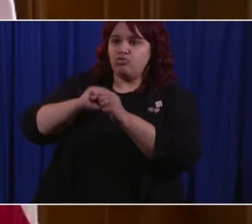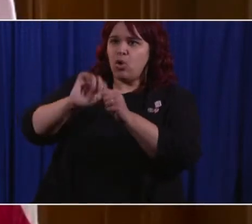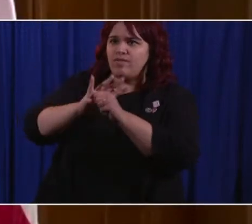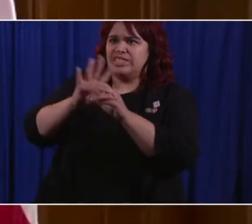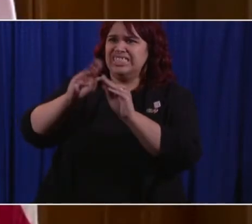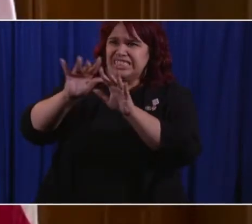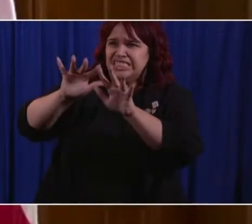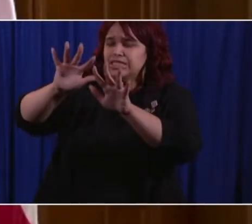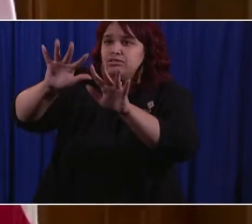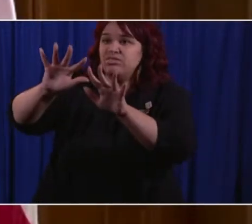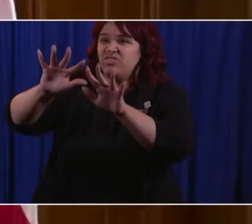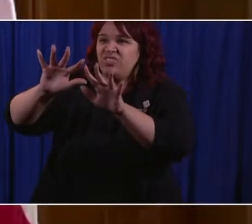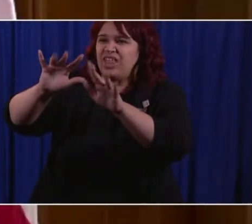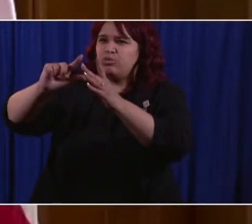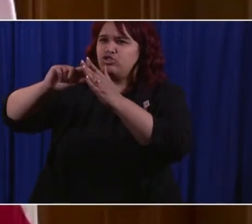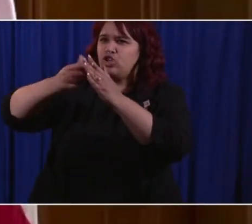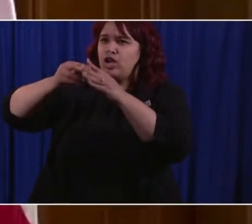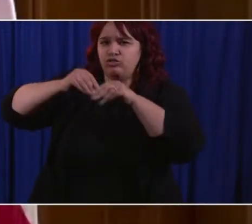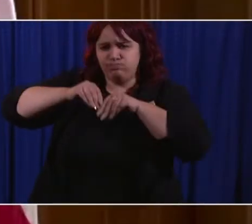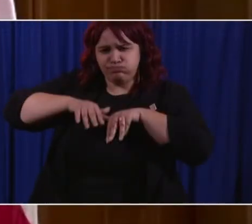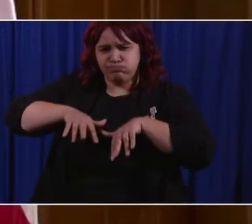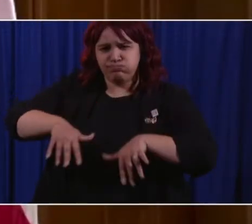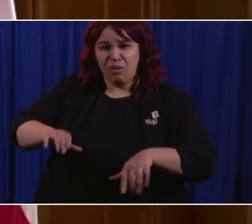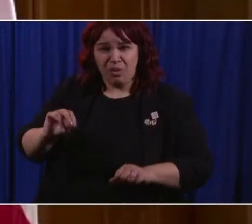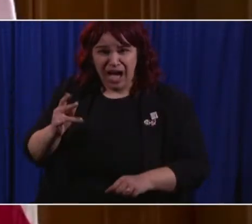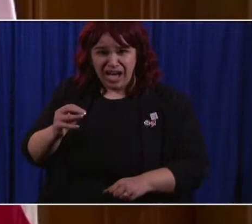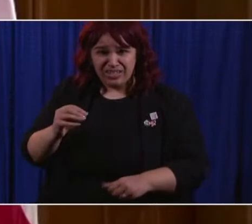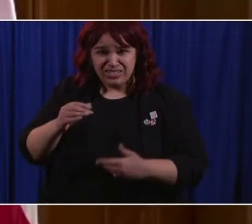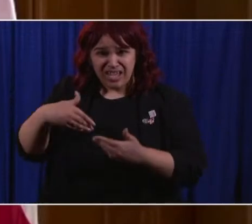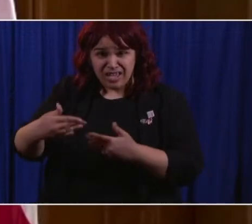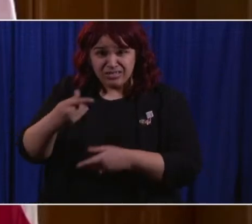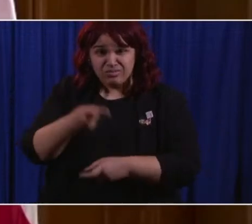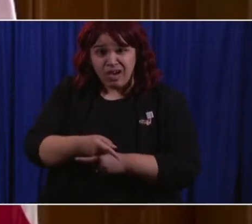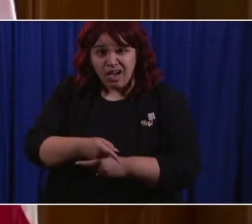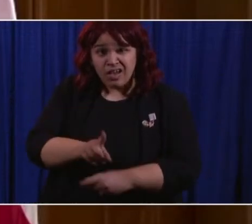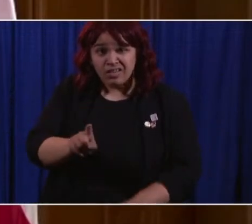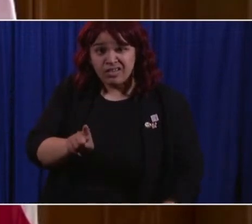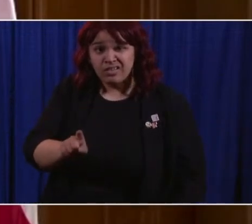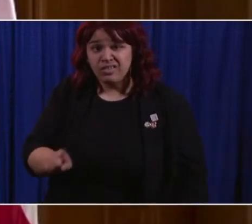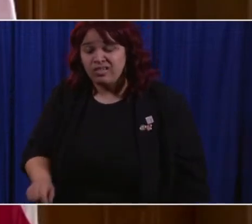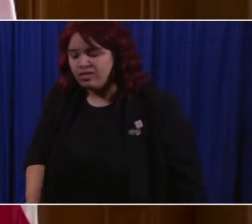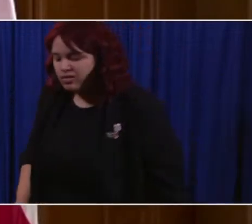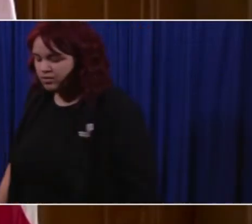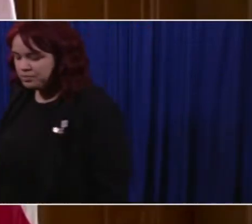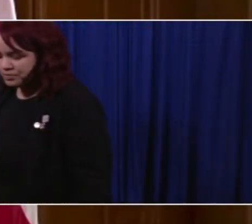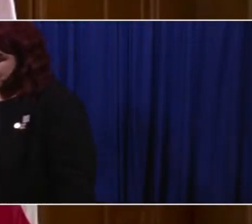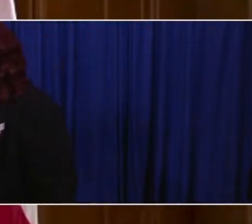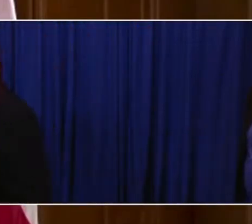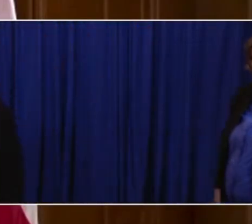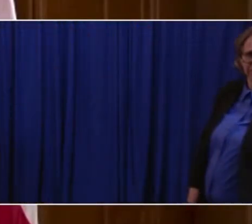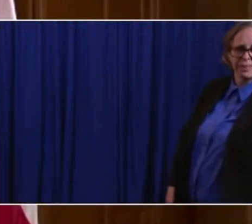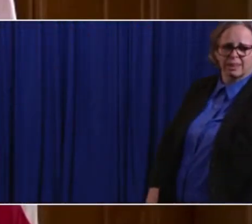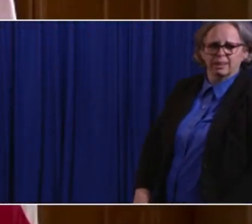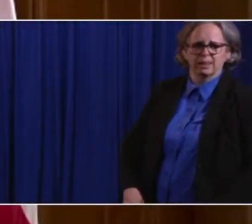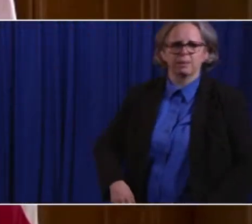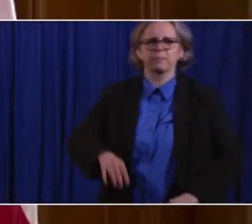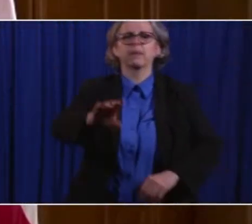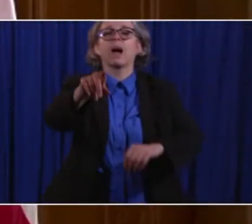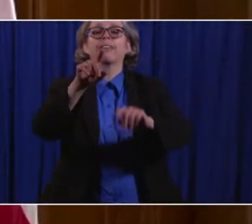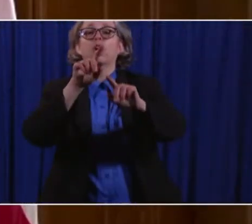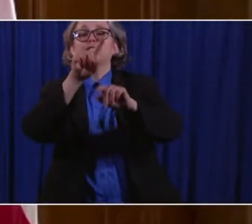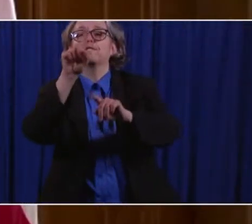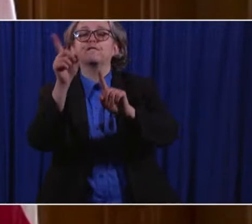Well, I'll let Dr. Vanderhoff take the last question. I'll take the first one. Jim, we are seeing